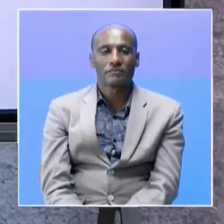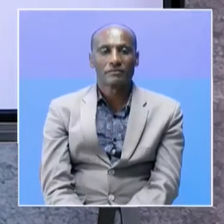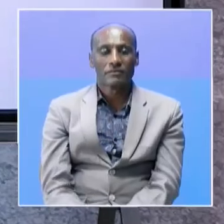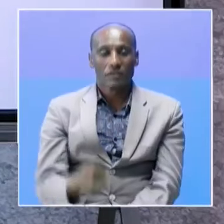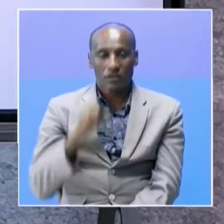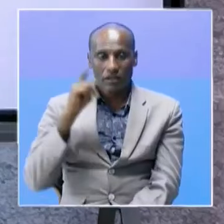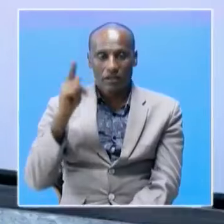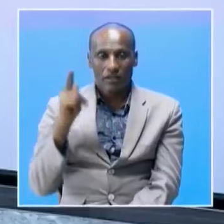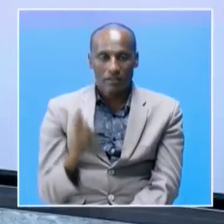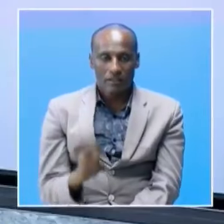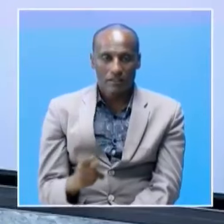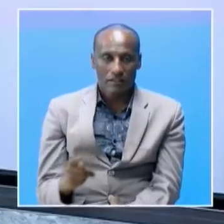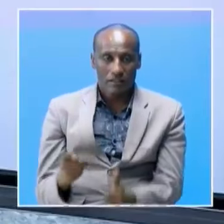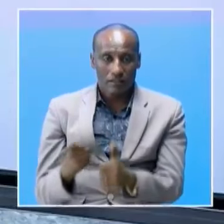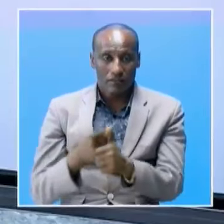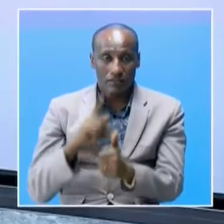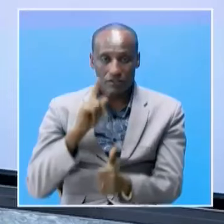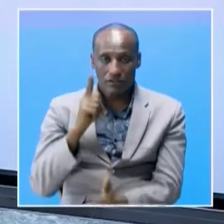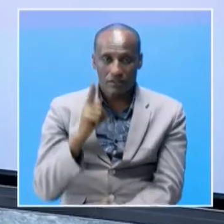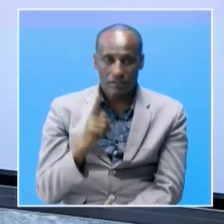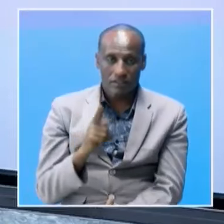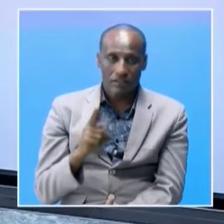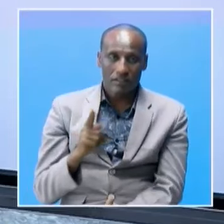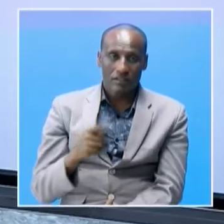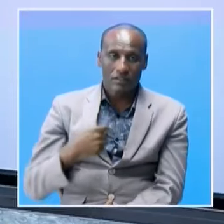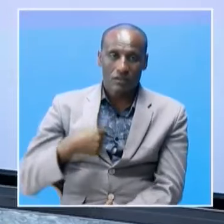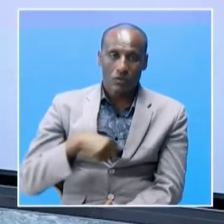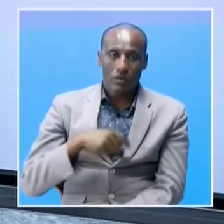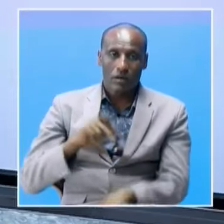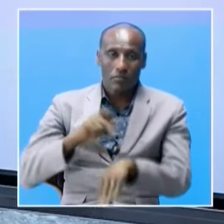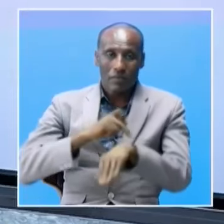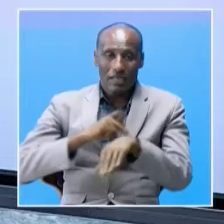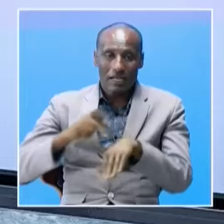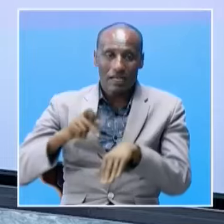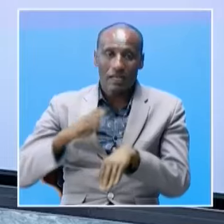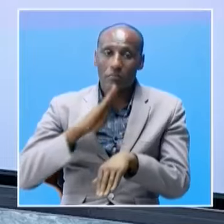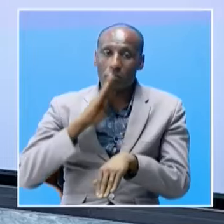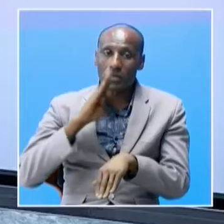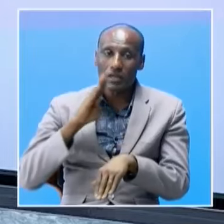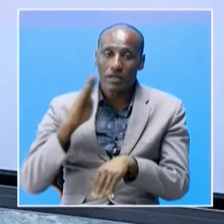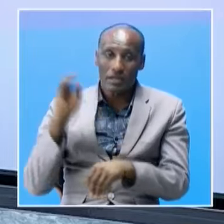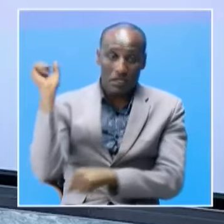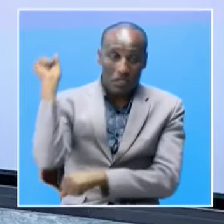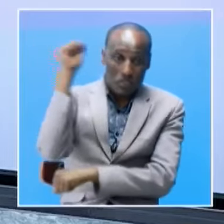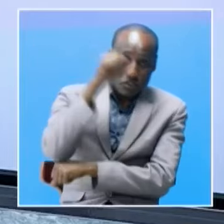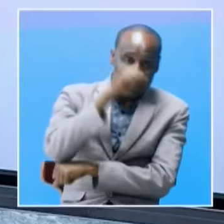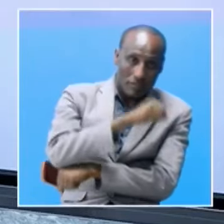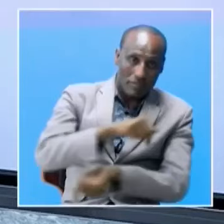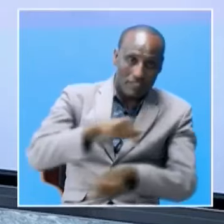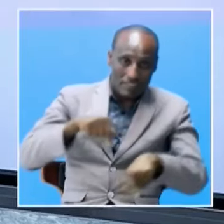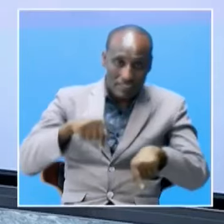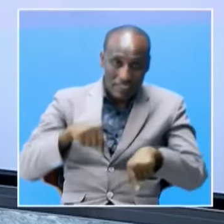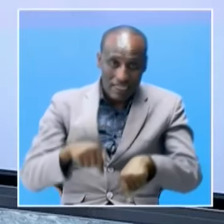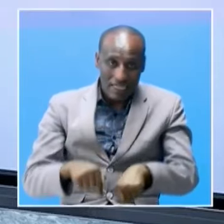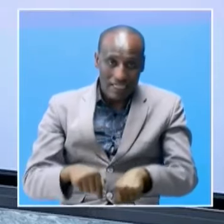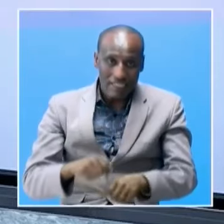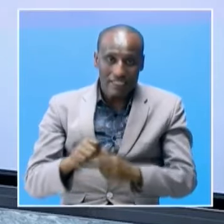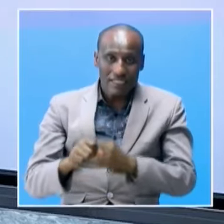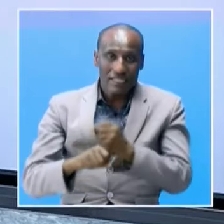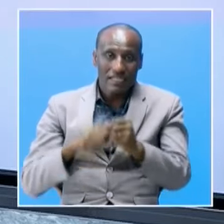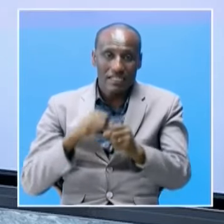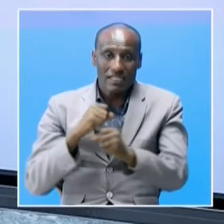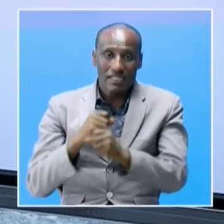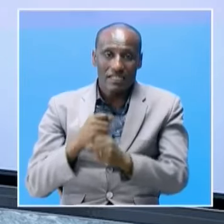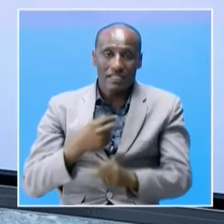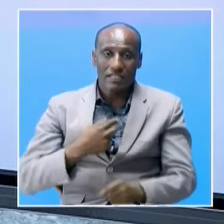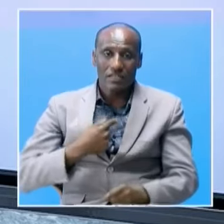Okay, the first one. We blank the champions this year. We are practicing day and night. Now be